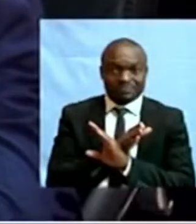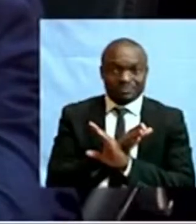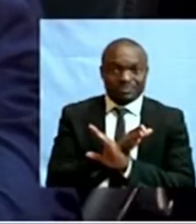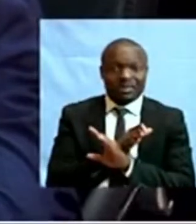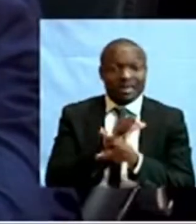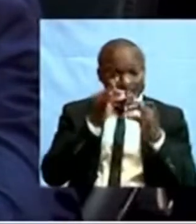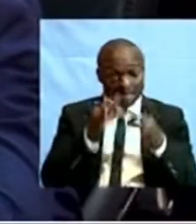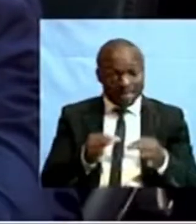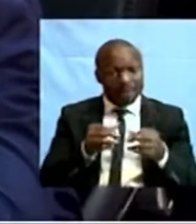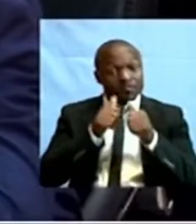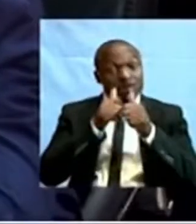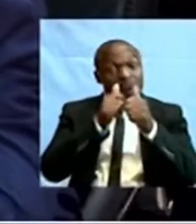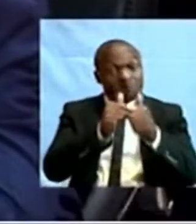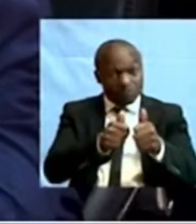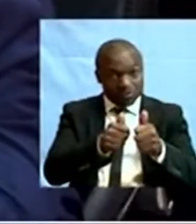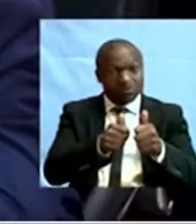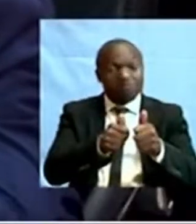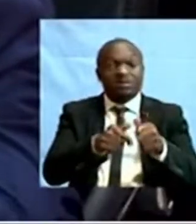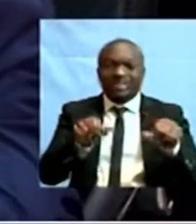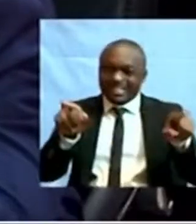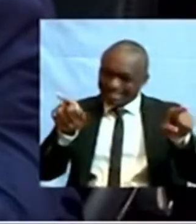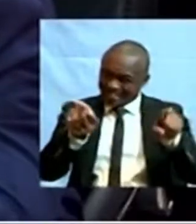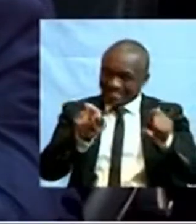are in line with other